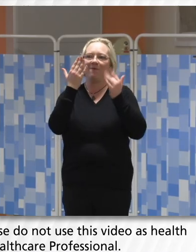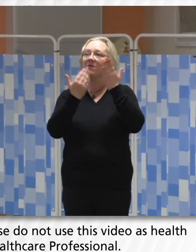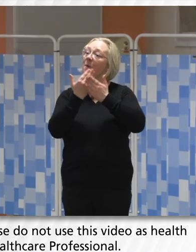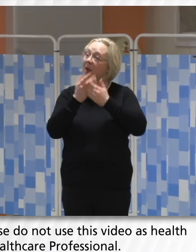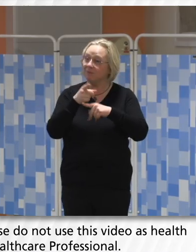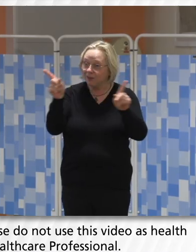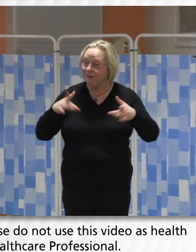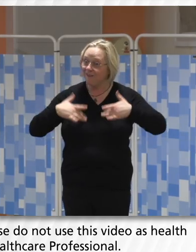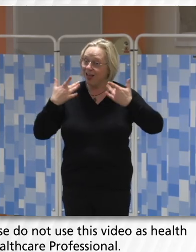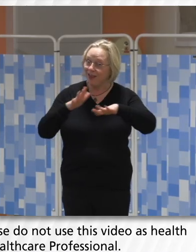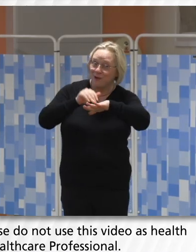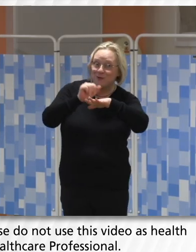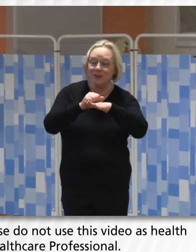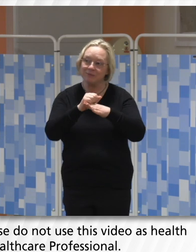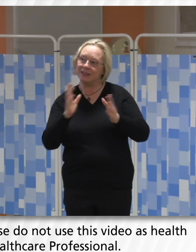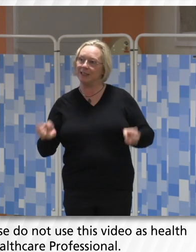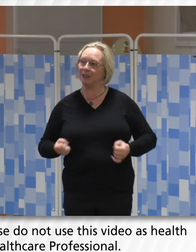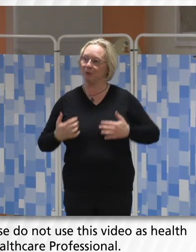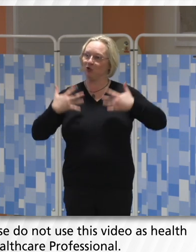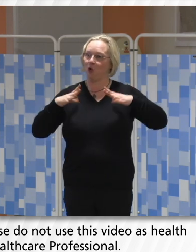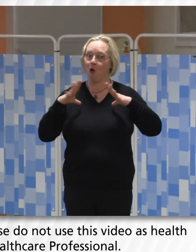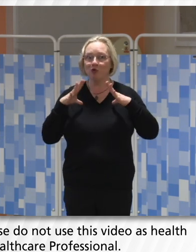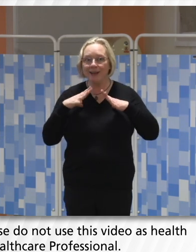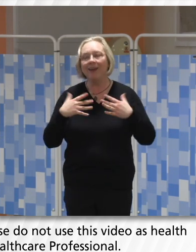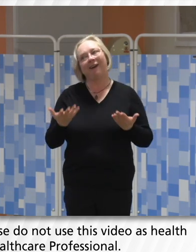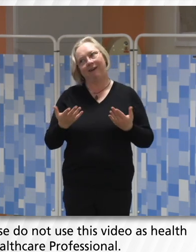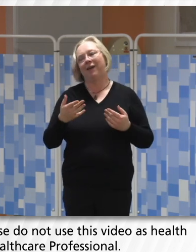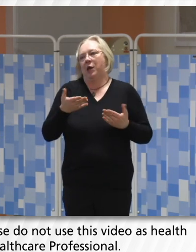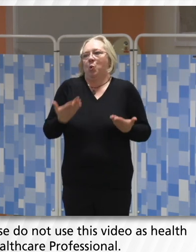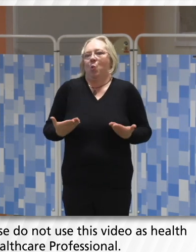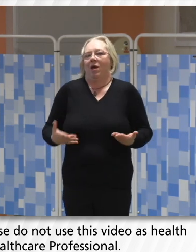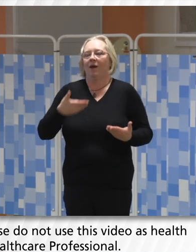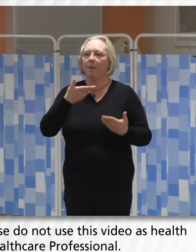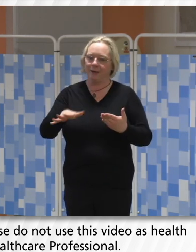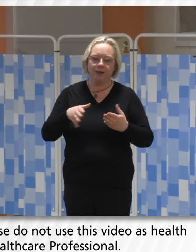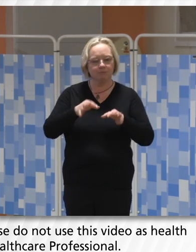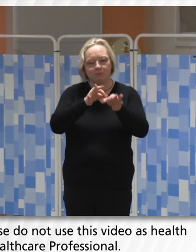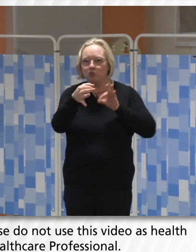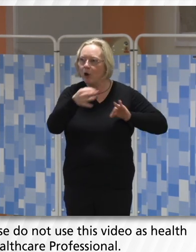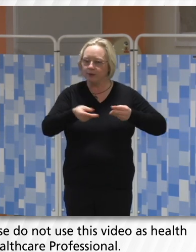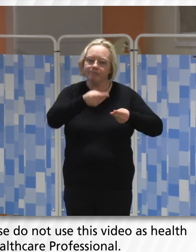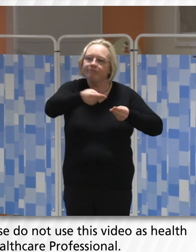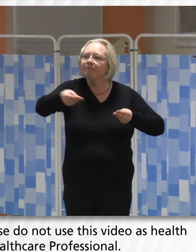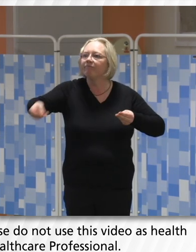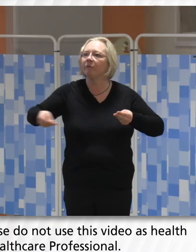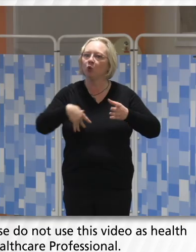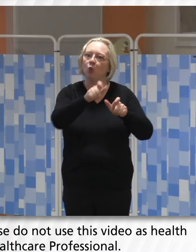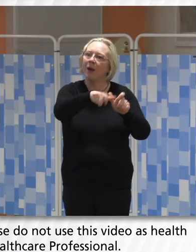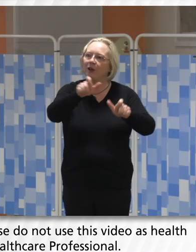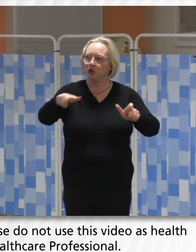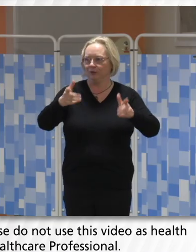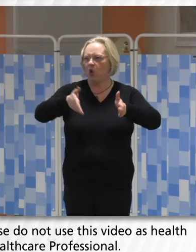feeling Christmassy, but today we handed out patient presents to the patients today. So I'm feeling quite Christmassy because we